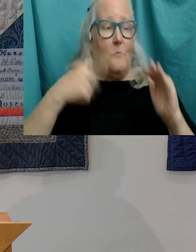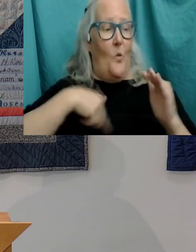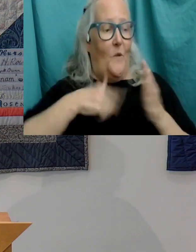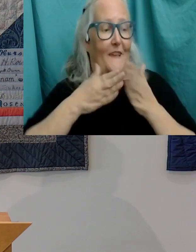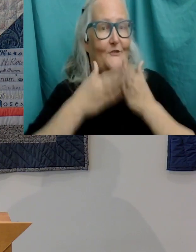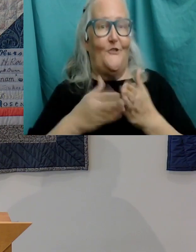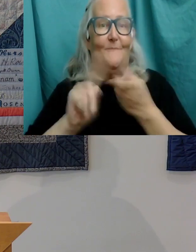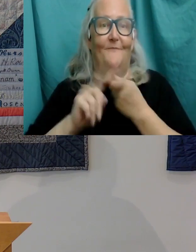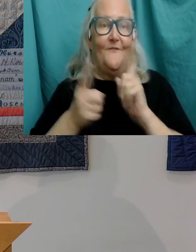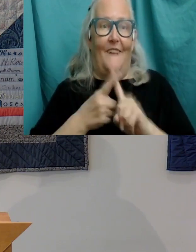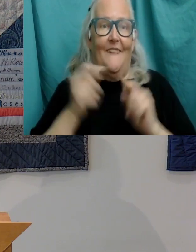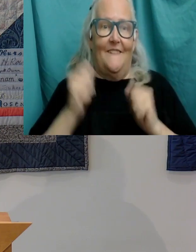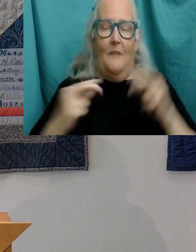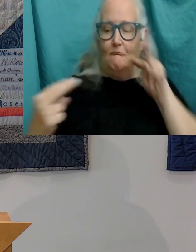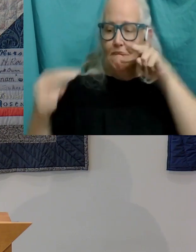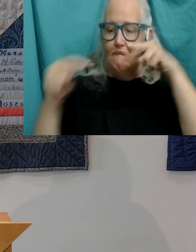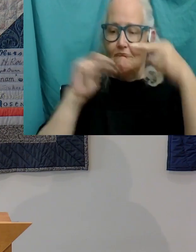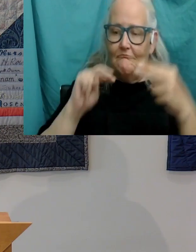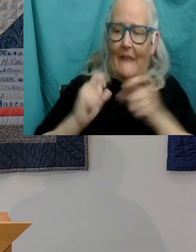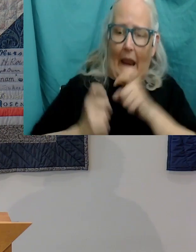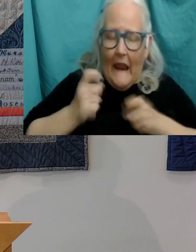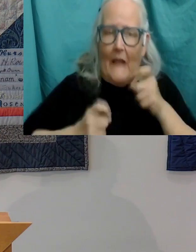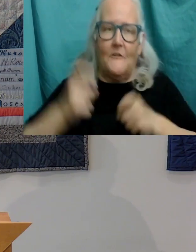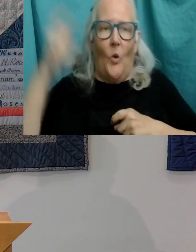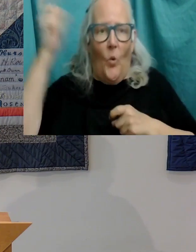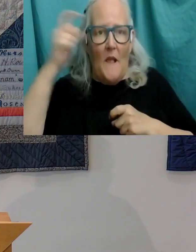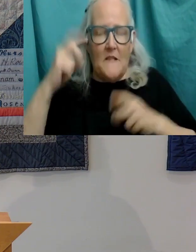gifts and wisdom and work together with